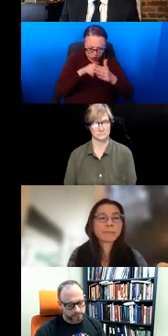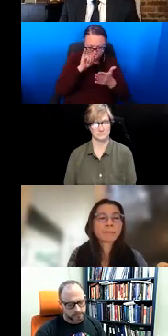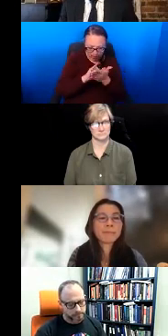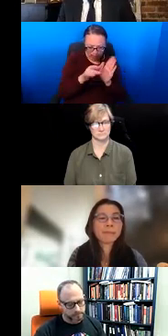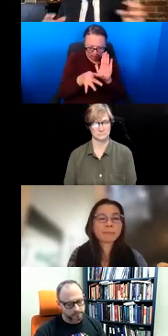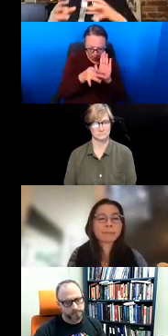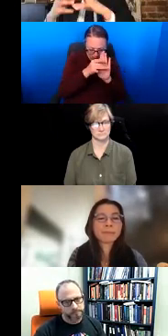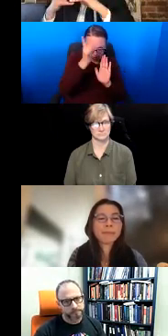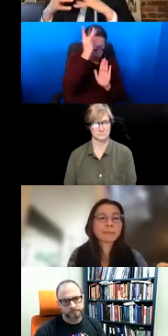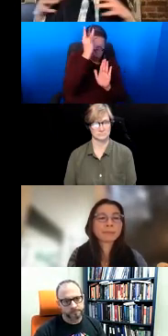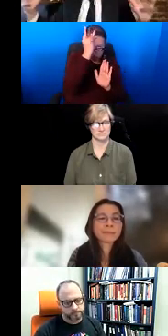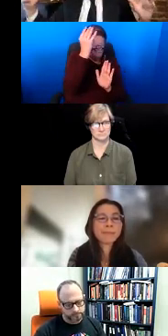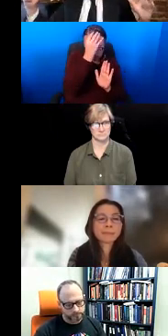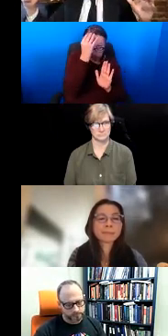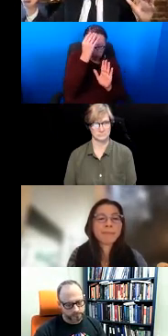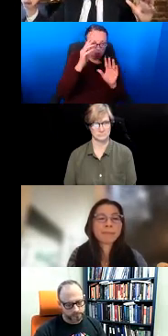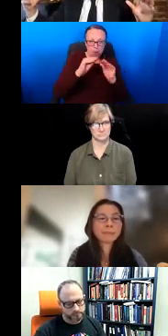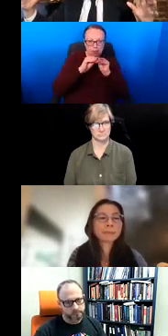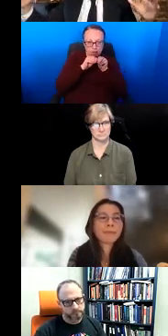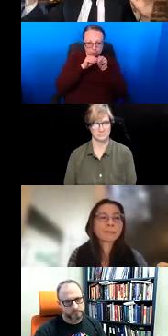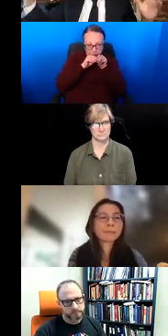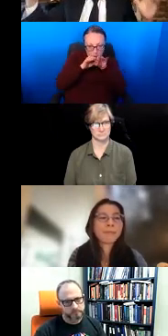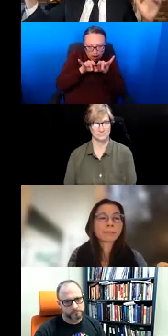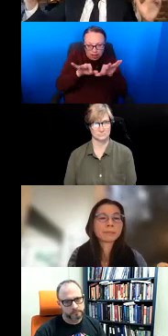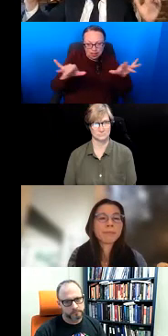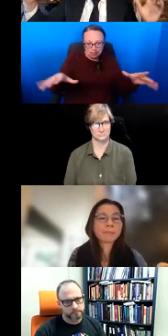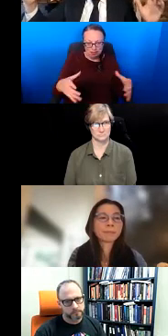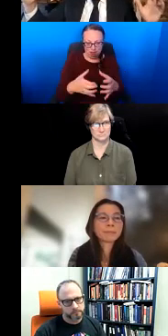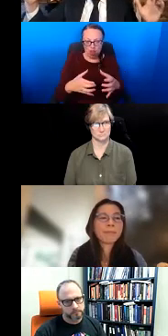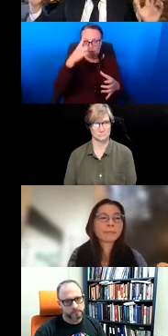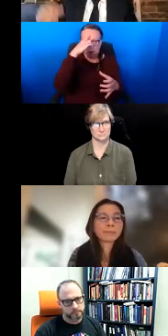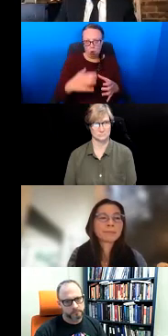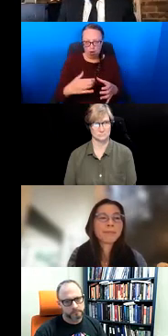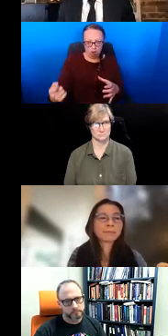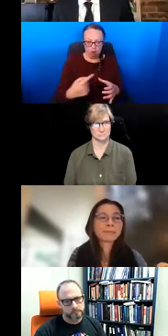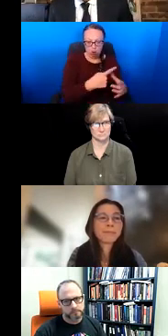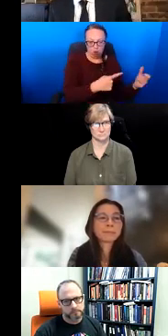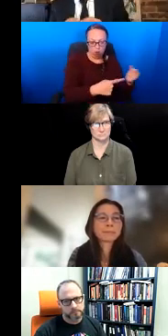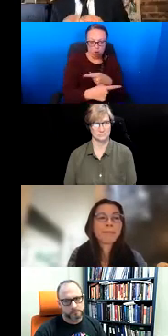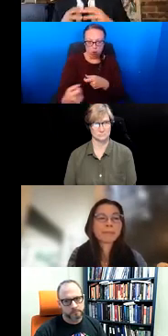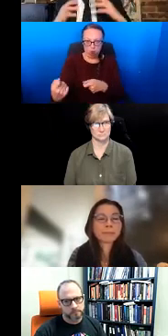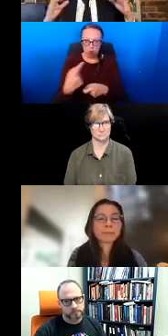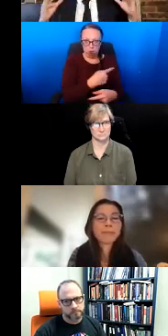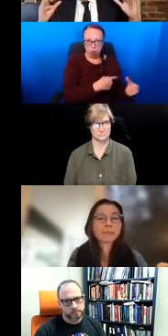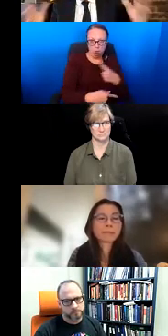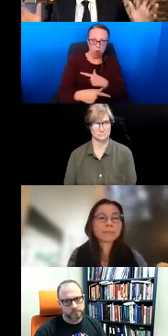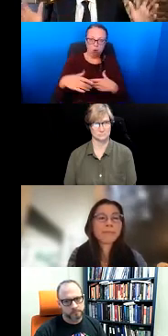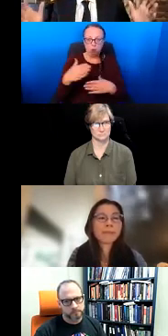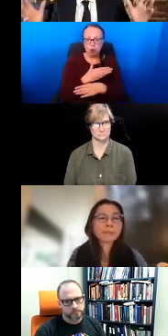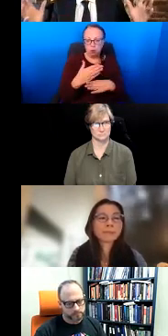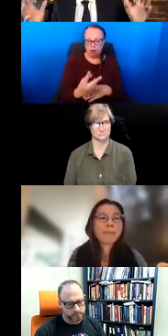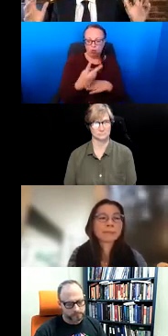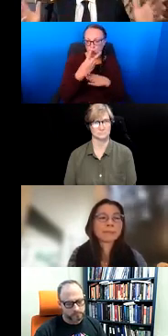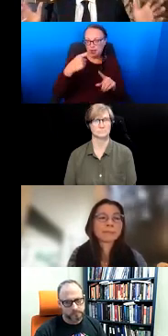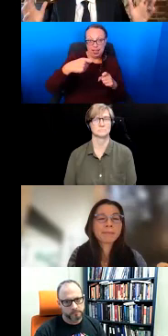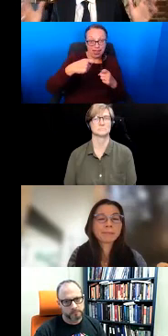What you get is just a smear of activity that runs between the two electrodes. All right, the electricity just